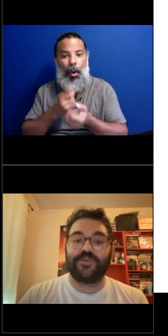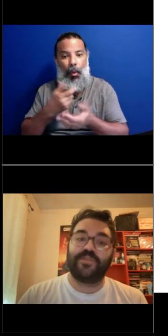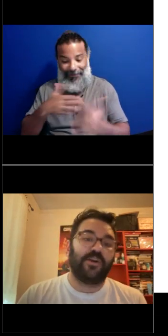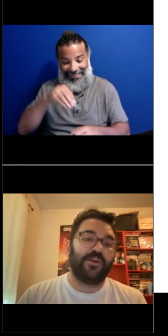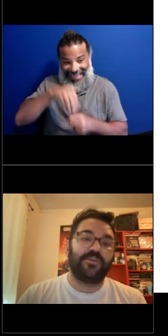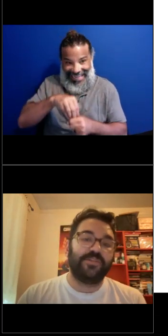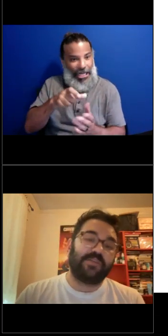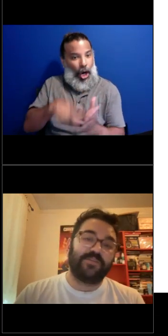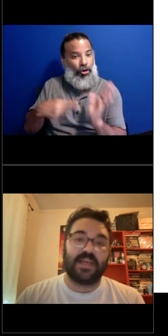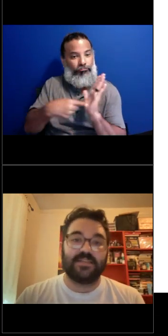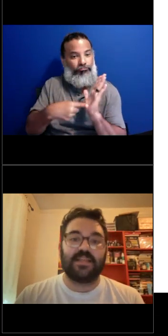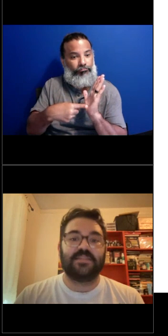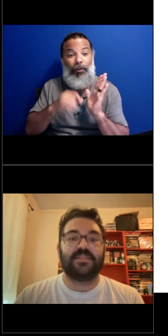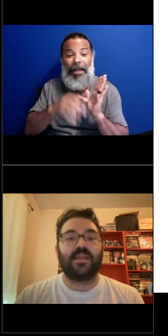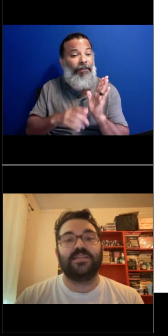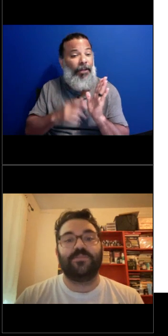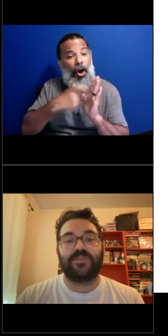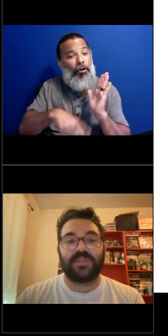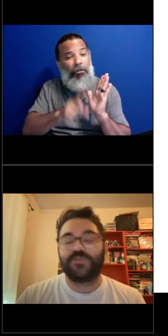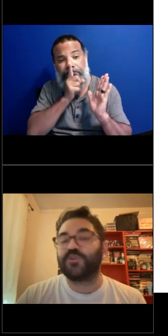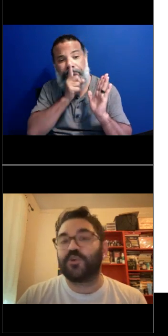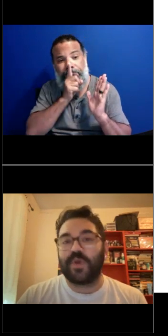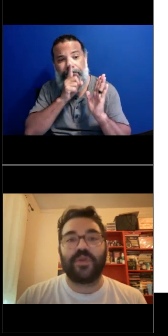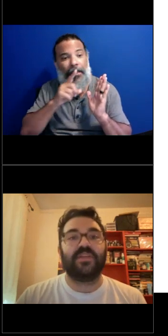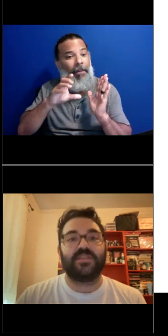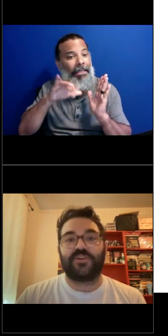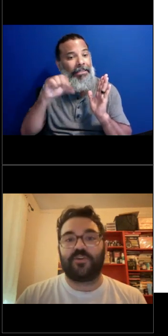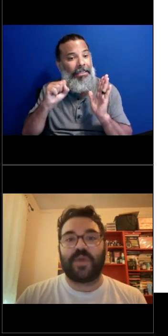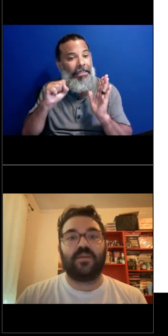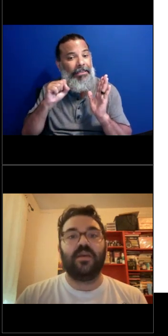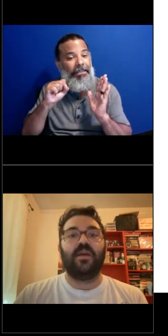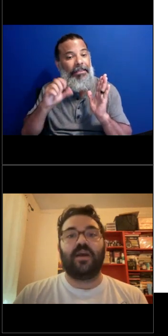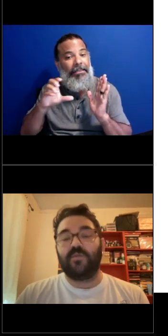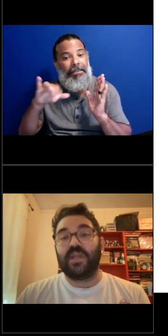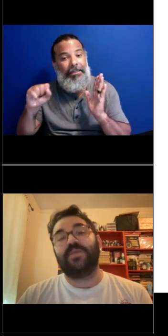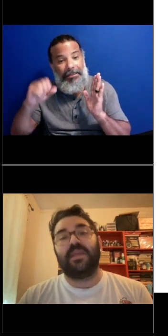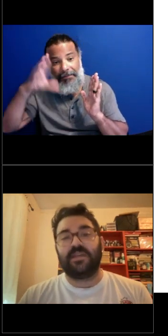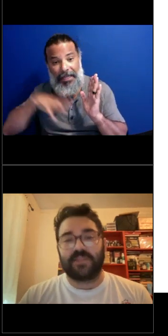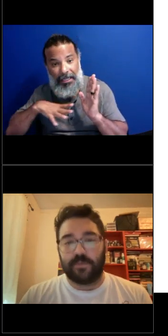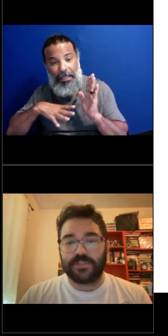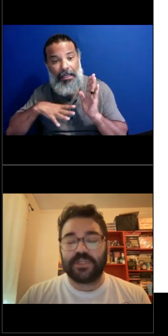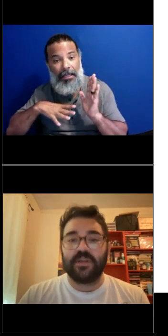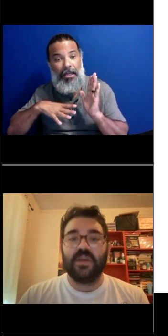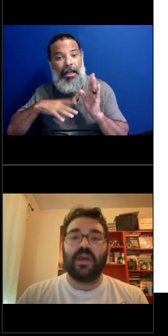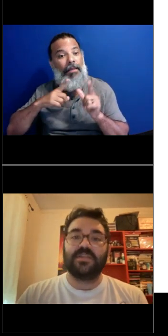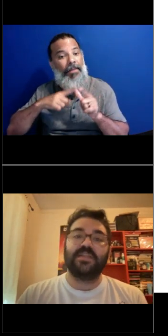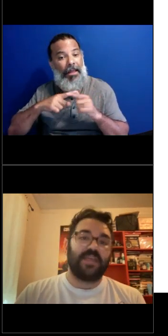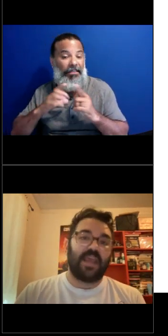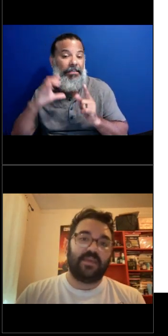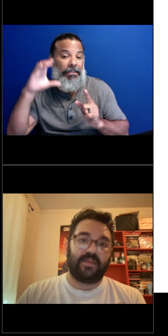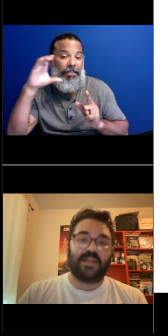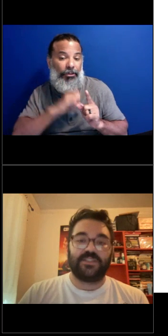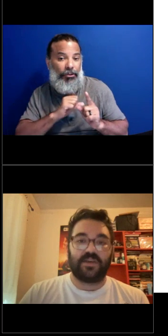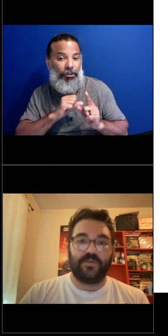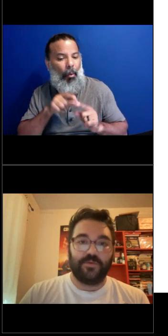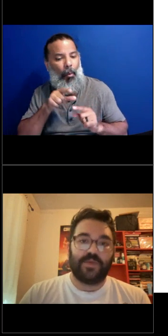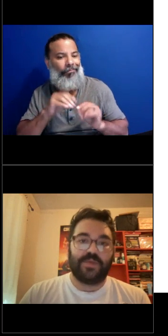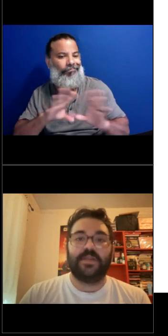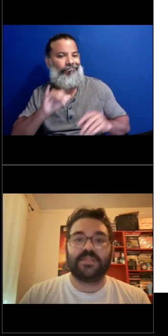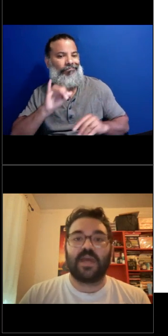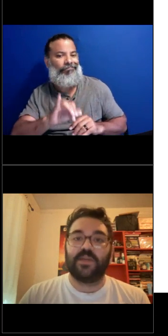article. So if the article never says that the study is about cisgender women and cisgender men, it is making an assumption to say that